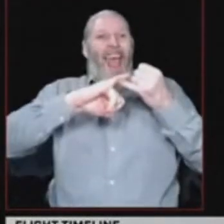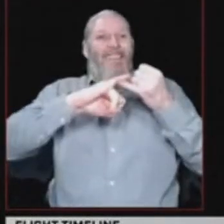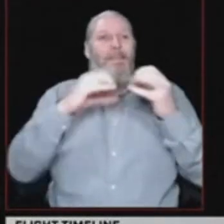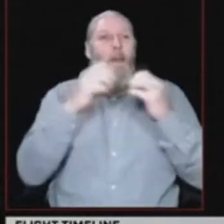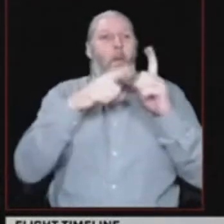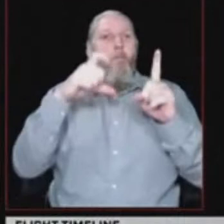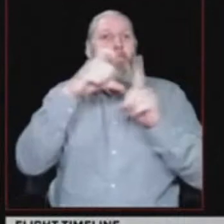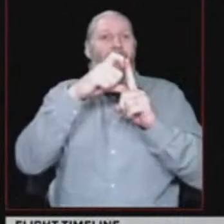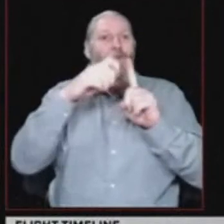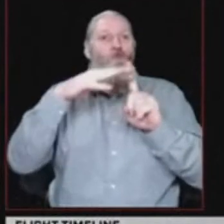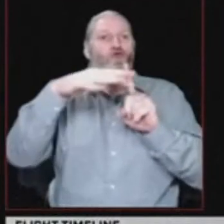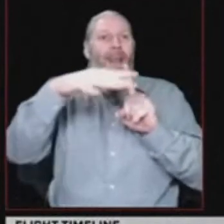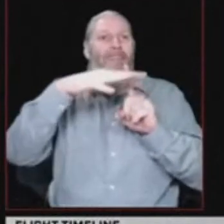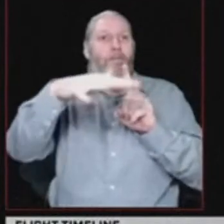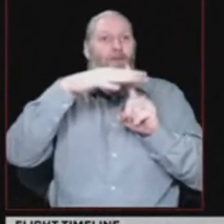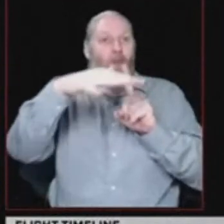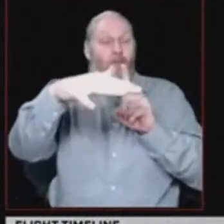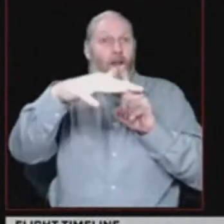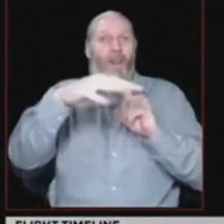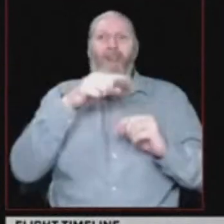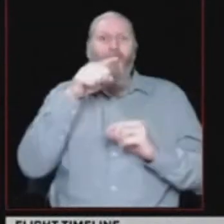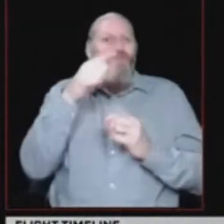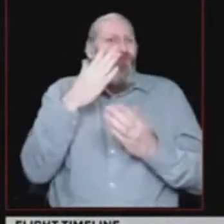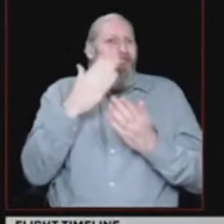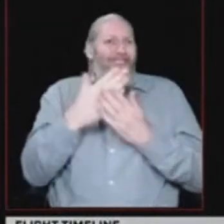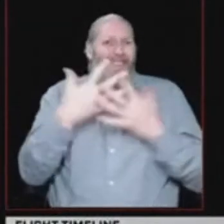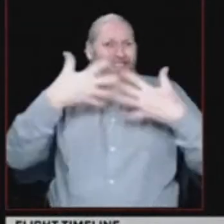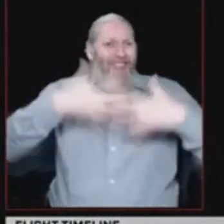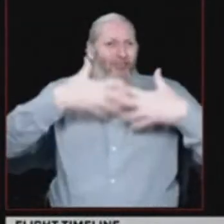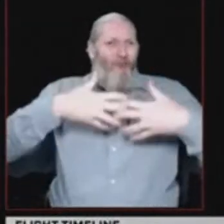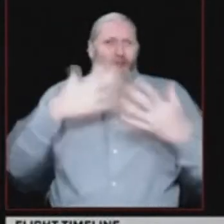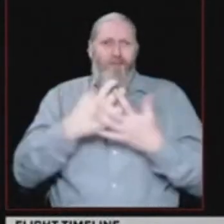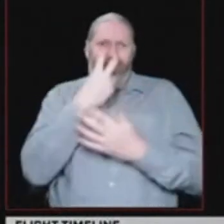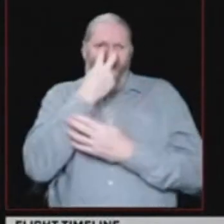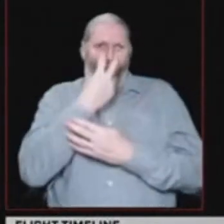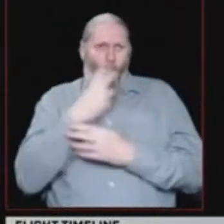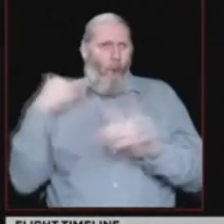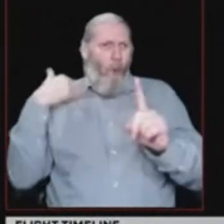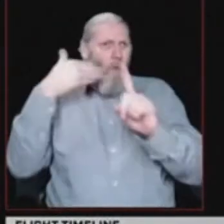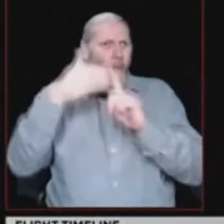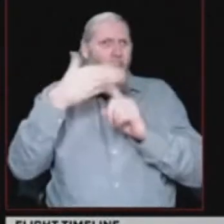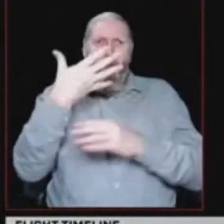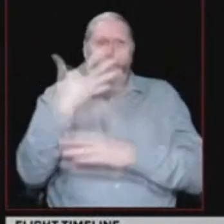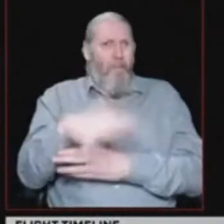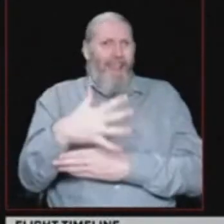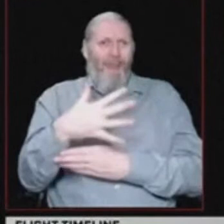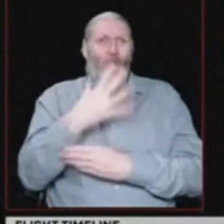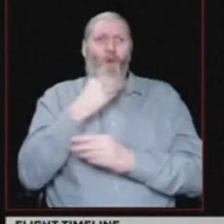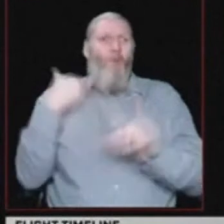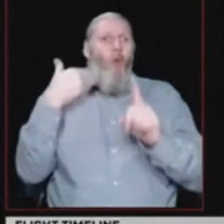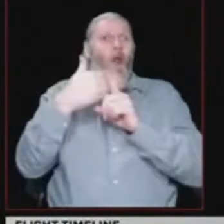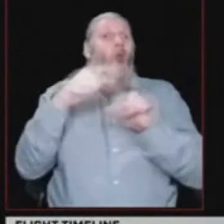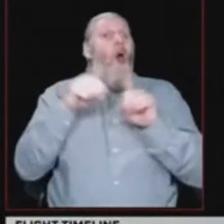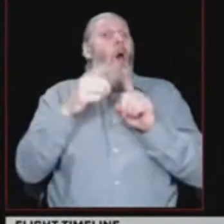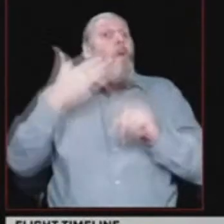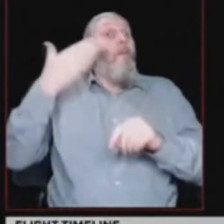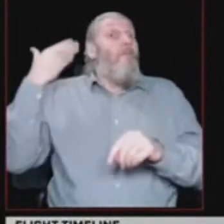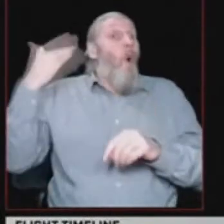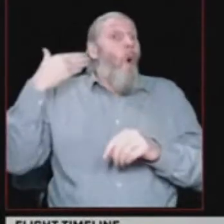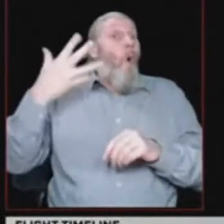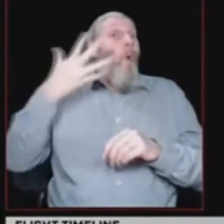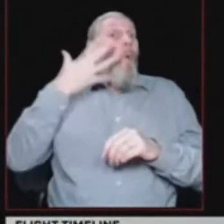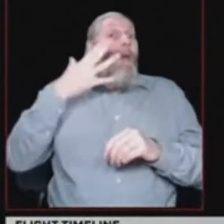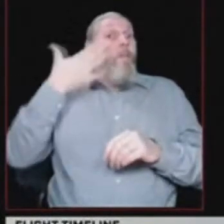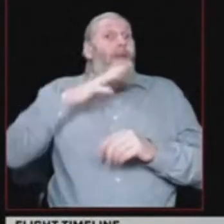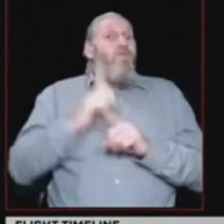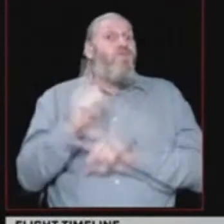S-band. It's the same technology that streamed the photos of the initial Apollo moon landing through the Parkes Radio Telescope in New